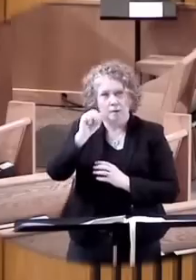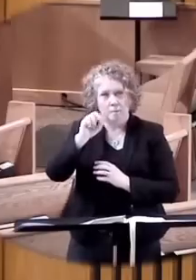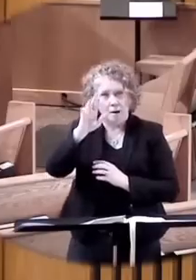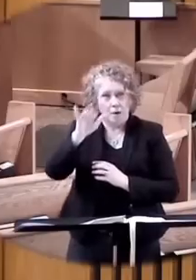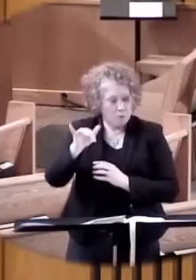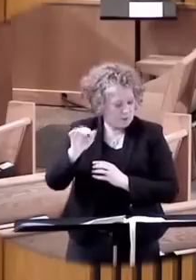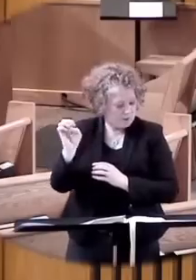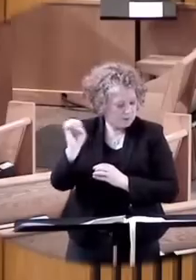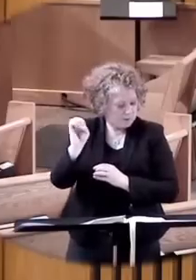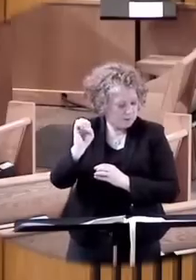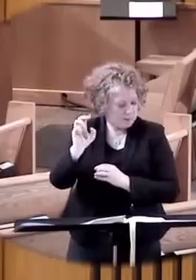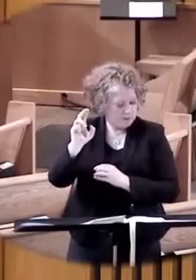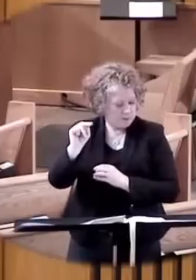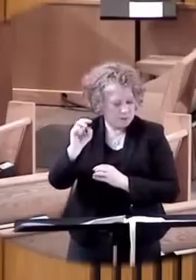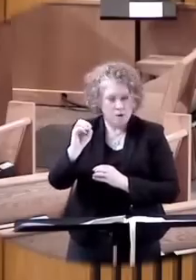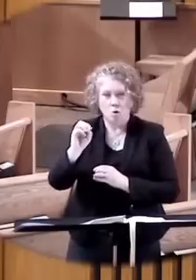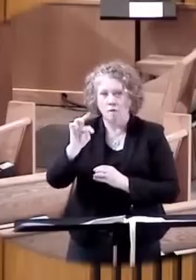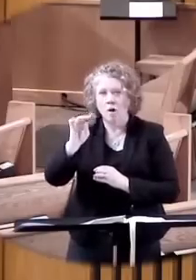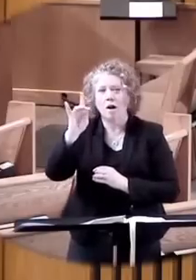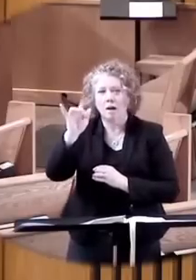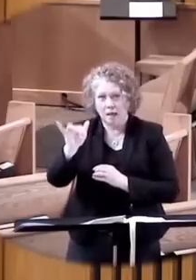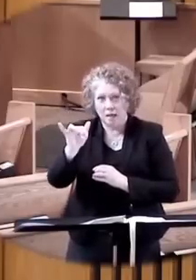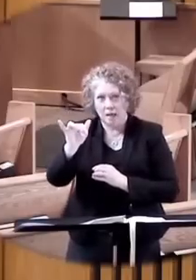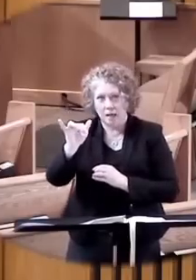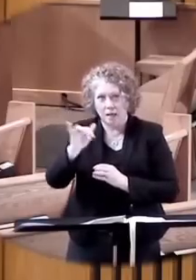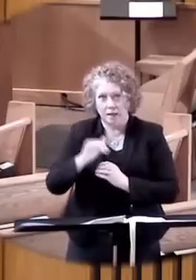Mary E. Novotny,